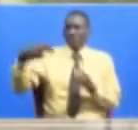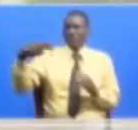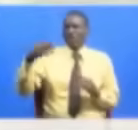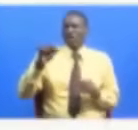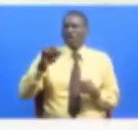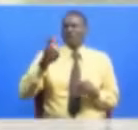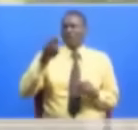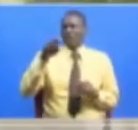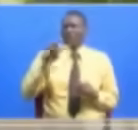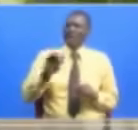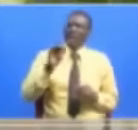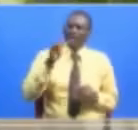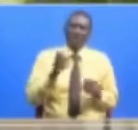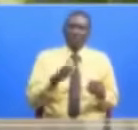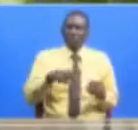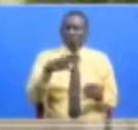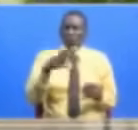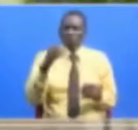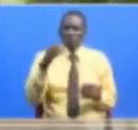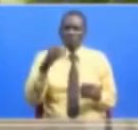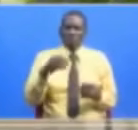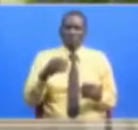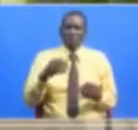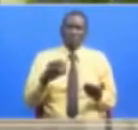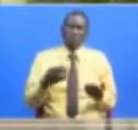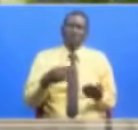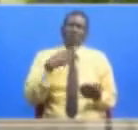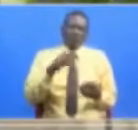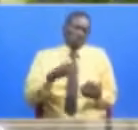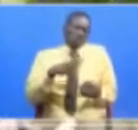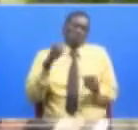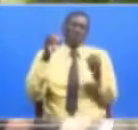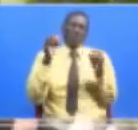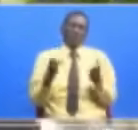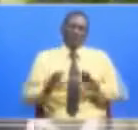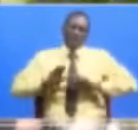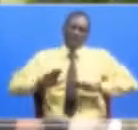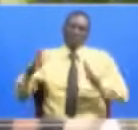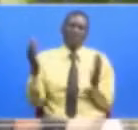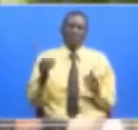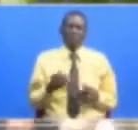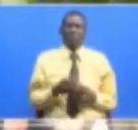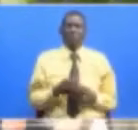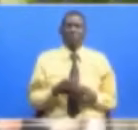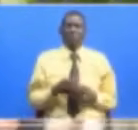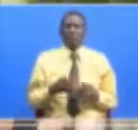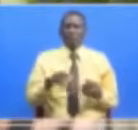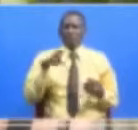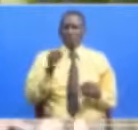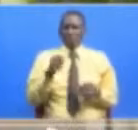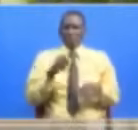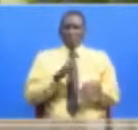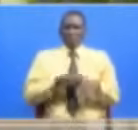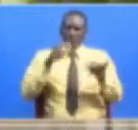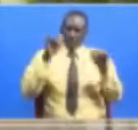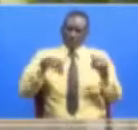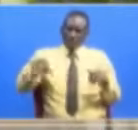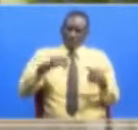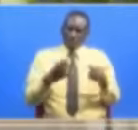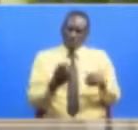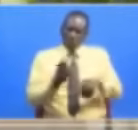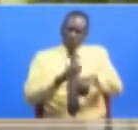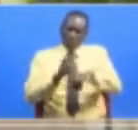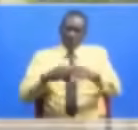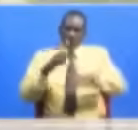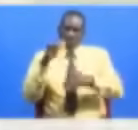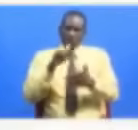Club, kamuuliza kazi kama anaenda. Akaniisharia tu kwamba aendi. Mimi nikachana naye akaenda kwenye alikuwa anaenda. So mimi nikakaa like about some